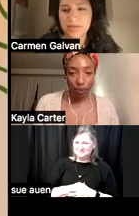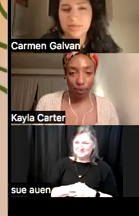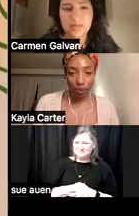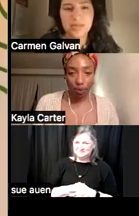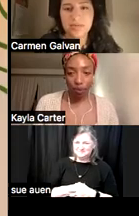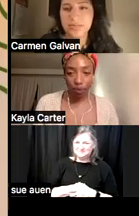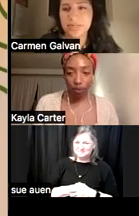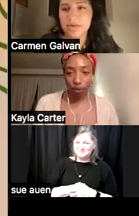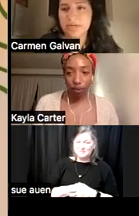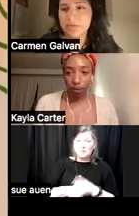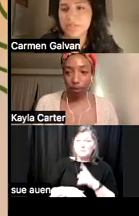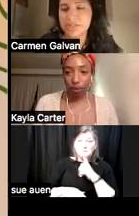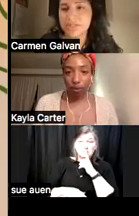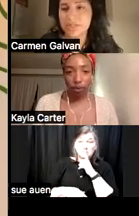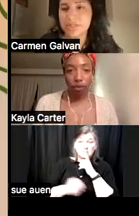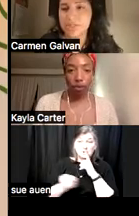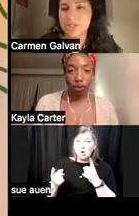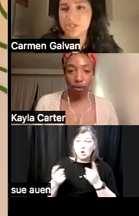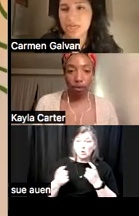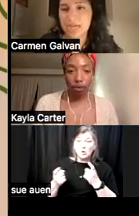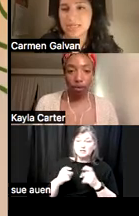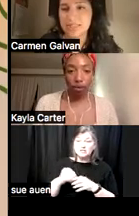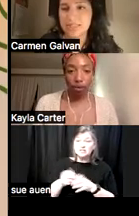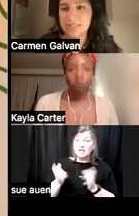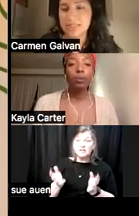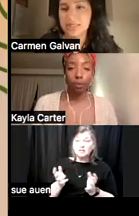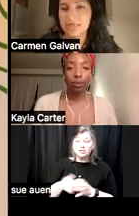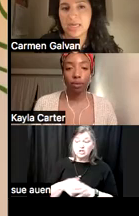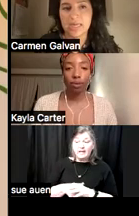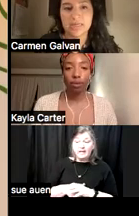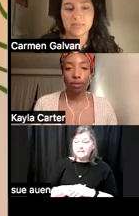Well, I don't think there are any questions in the chat.